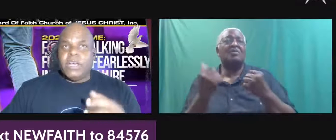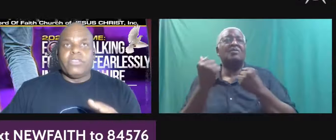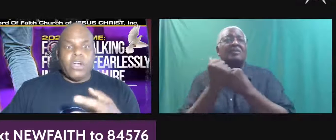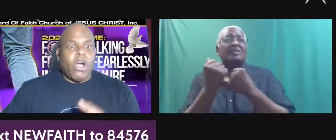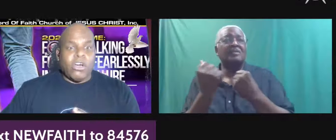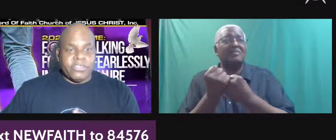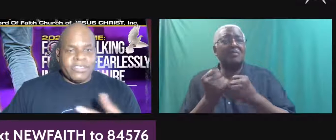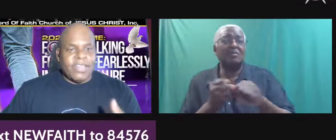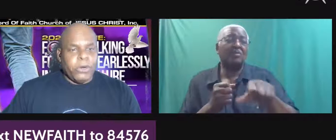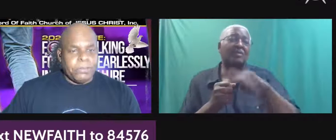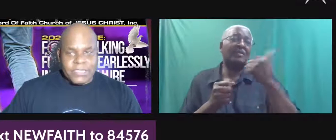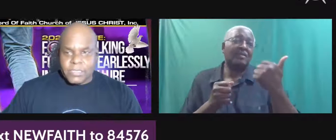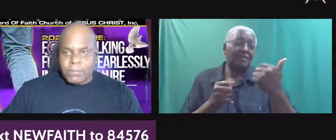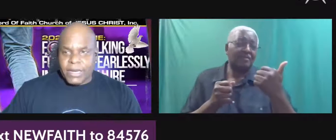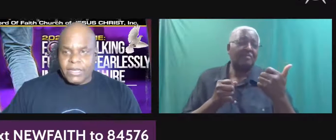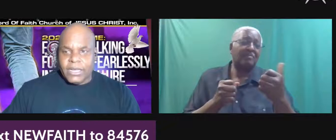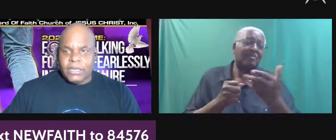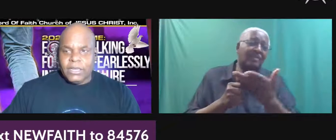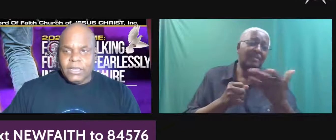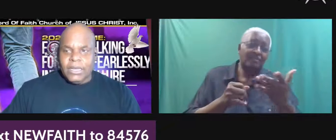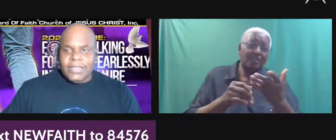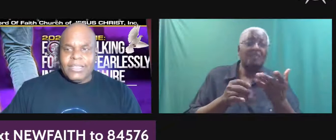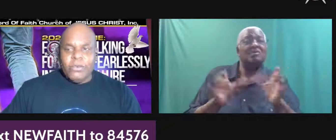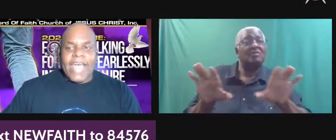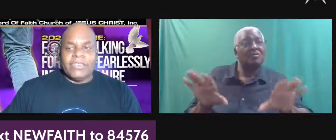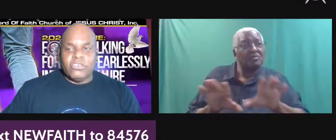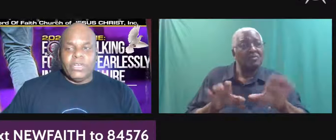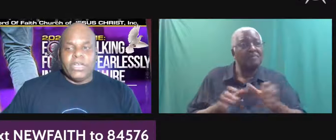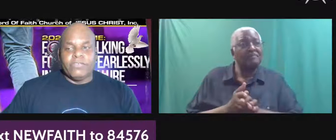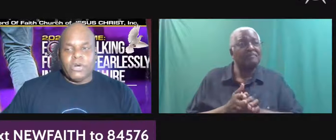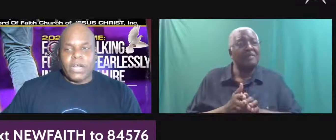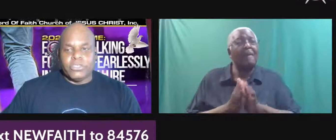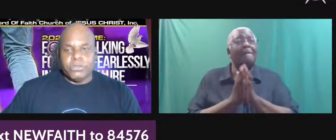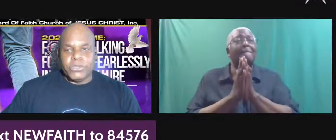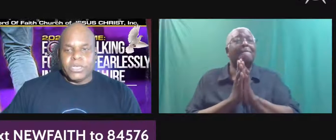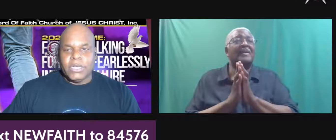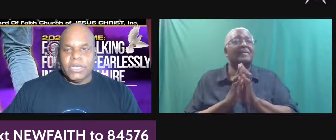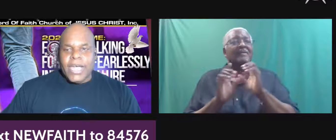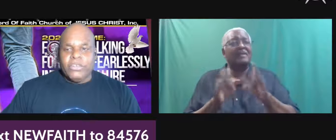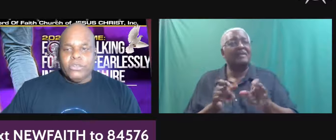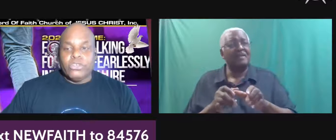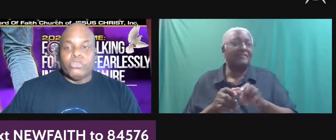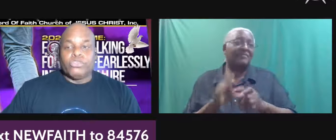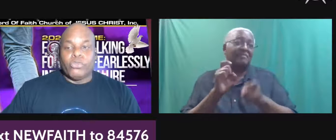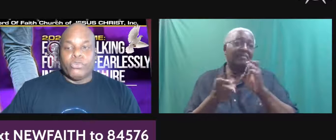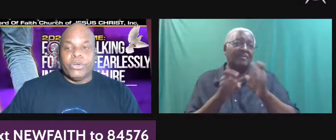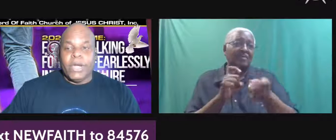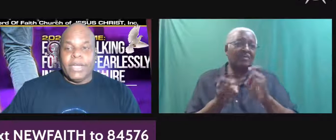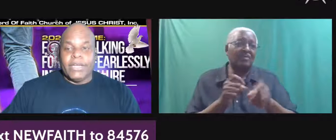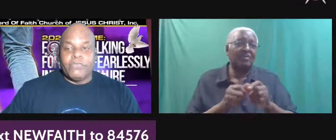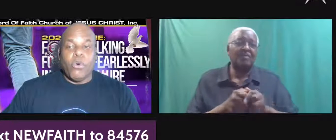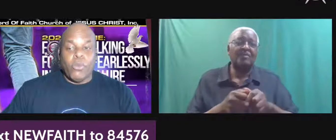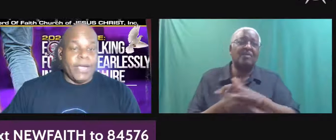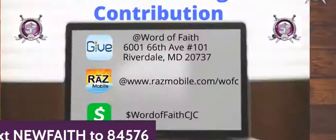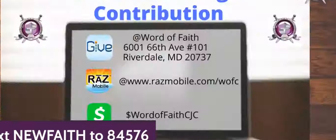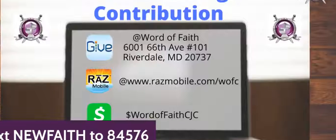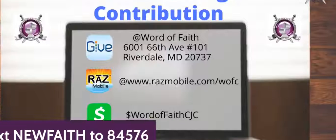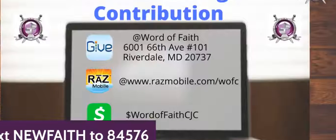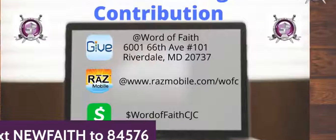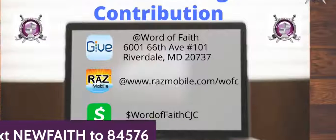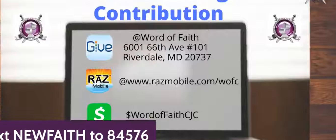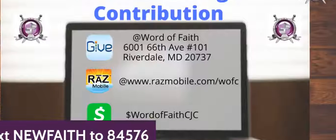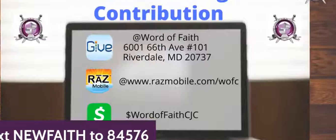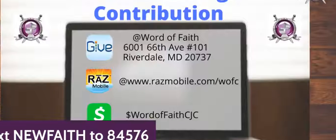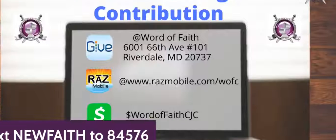one of the other causes that we're participating in, then we ask that you give through contribution. And you can do so four ways,